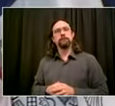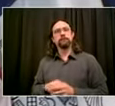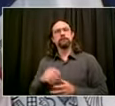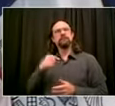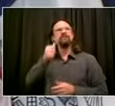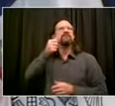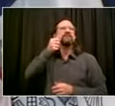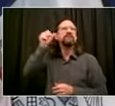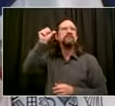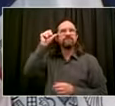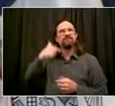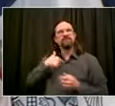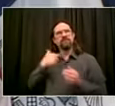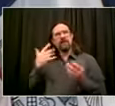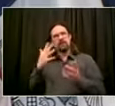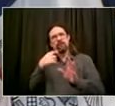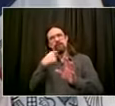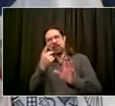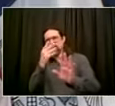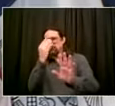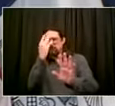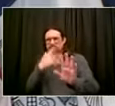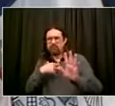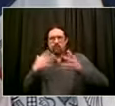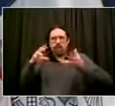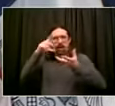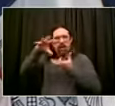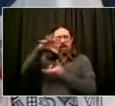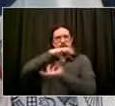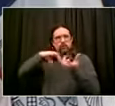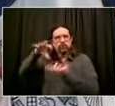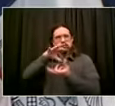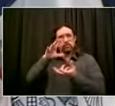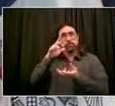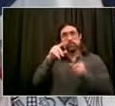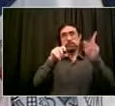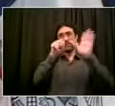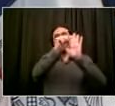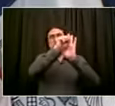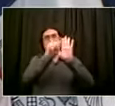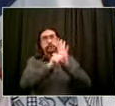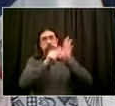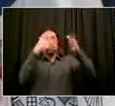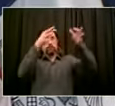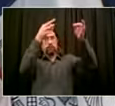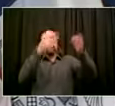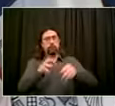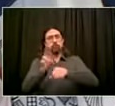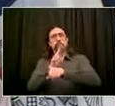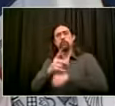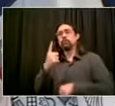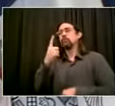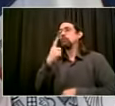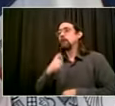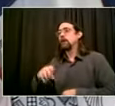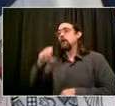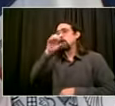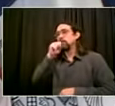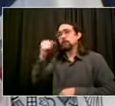We really want to make sure that alignment is clear going forward until this immediate problem is over. When this is over, I want us